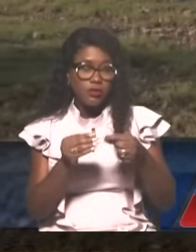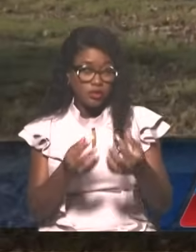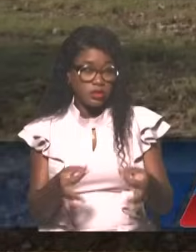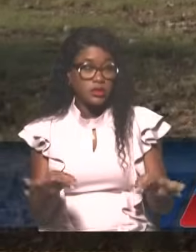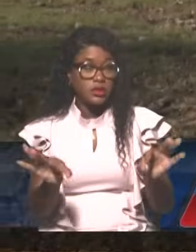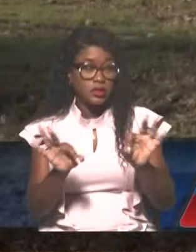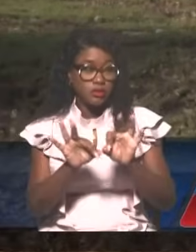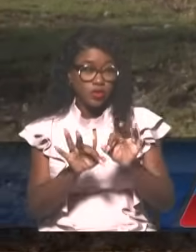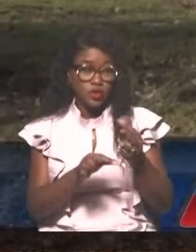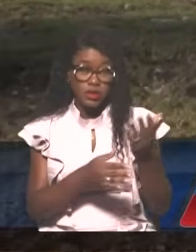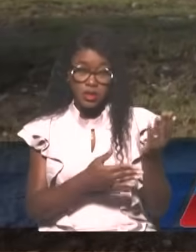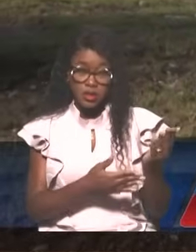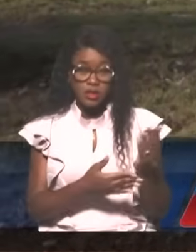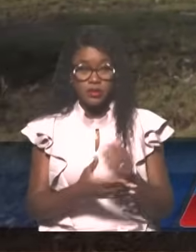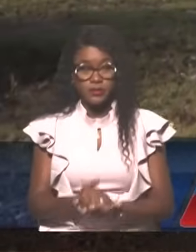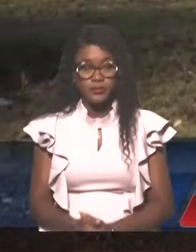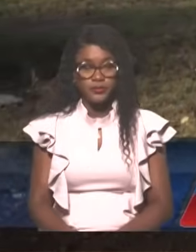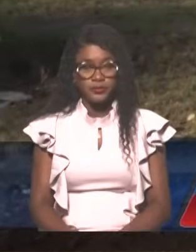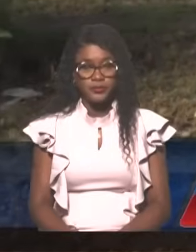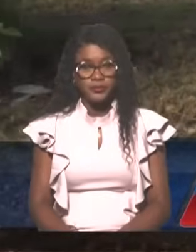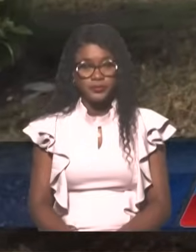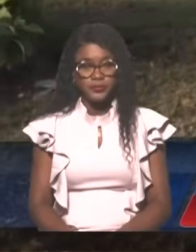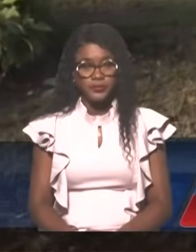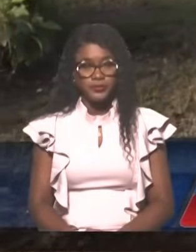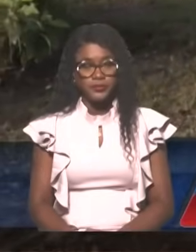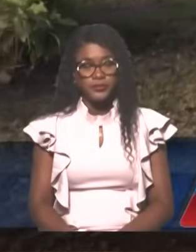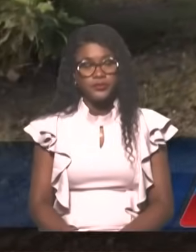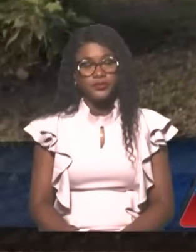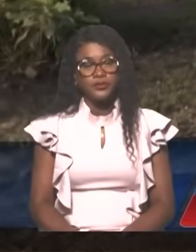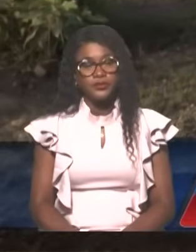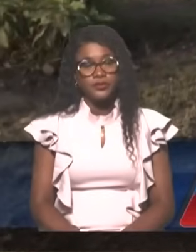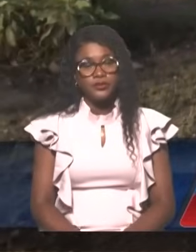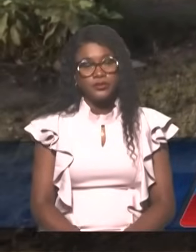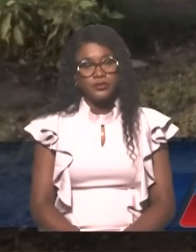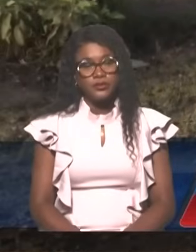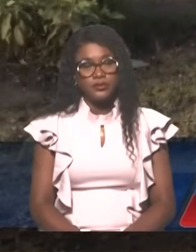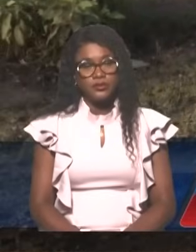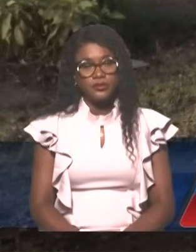this important geological system. Ayanna Carter, TTT News.